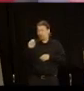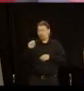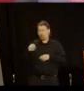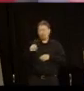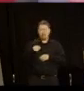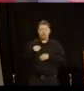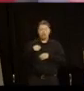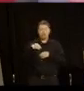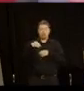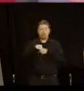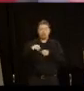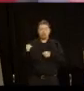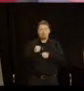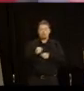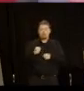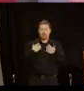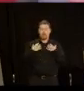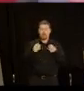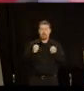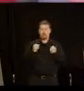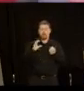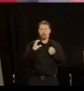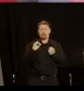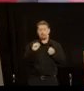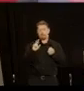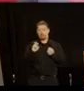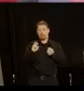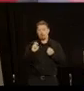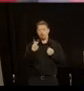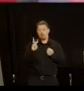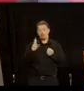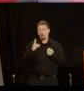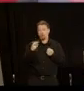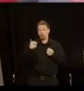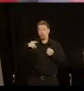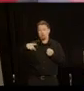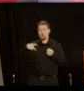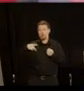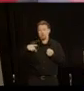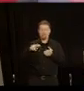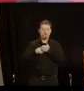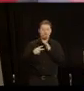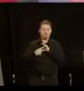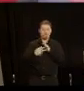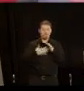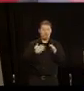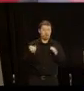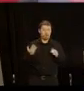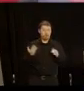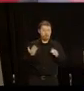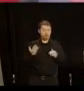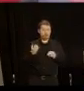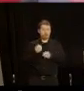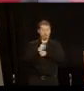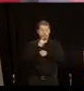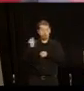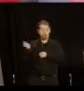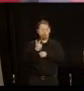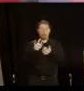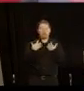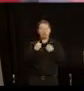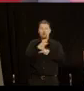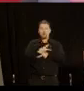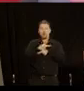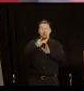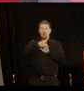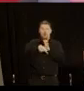put in the healthcare whip position. That means that my job is to make sure that all of our healthcare policy that we think